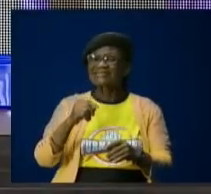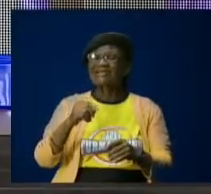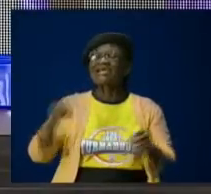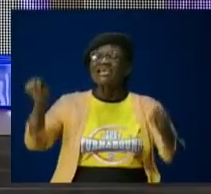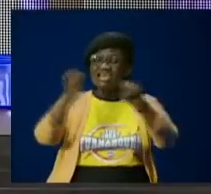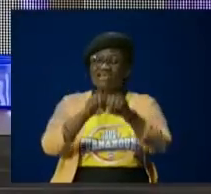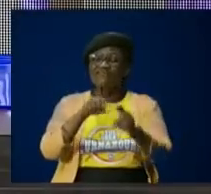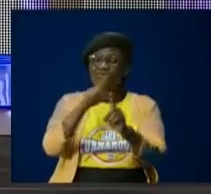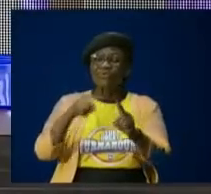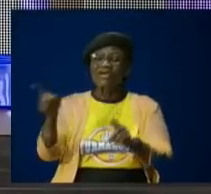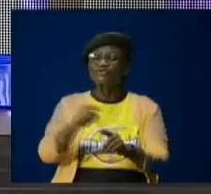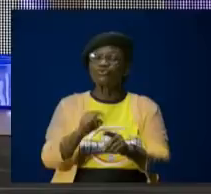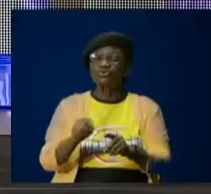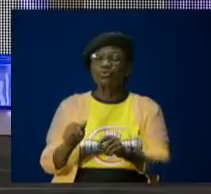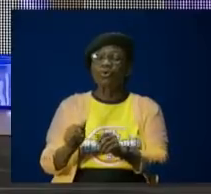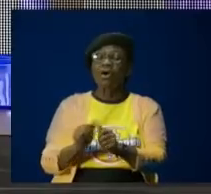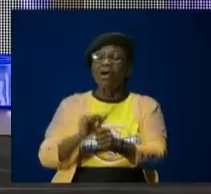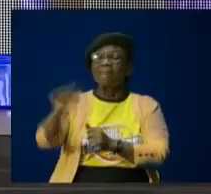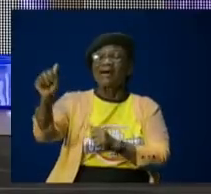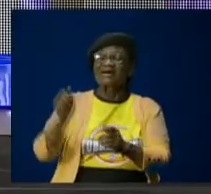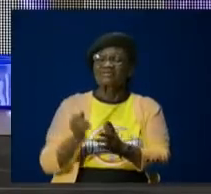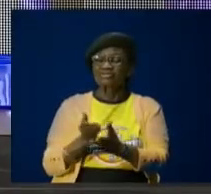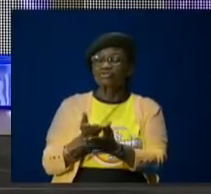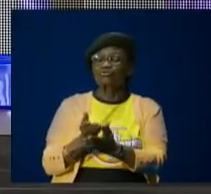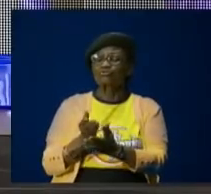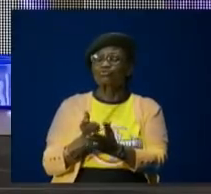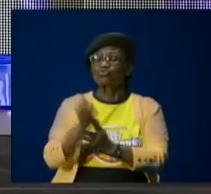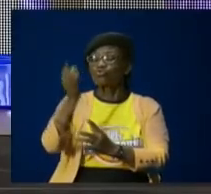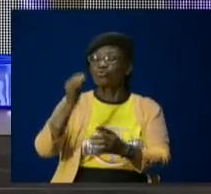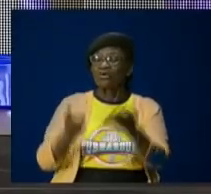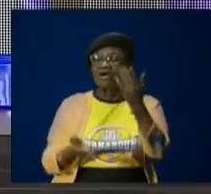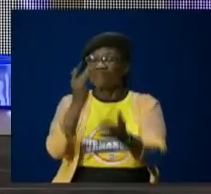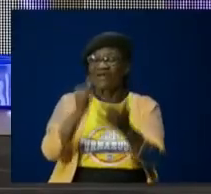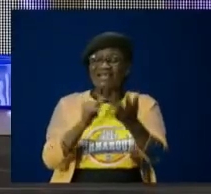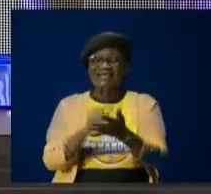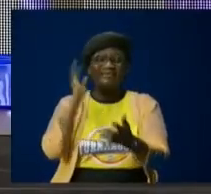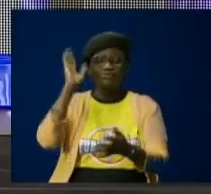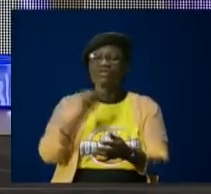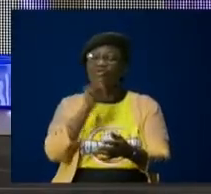you are passing through fire, it won't burn you.